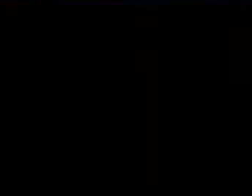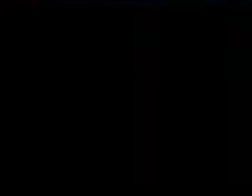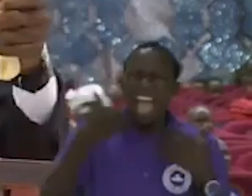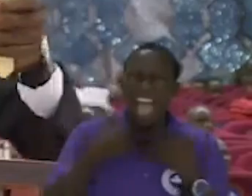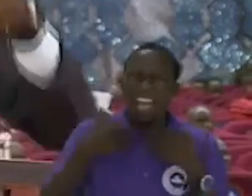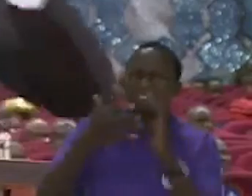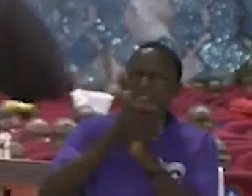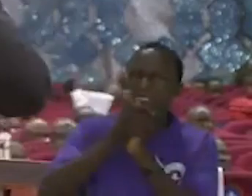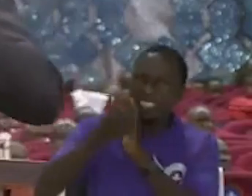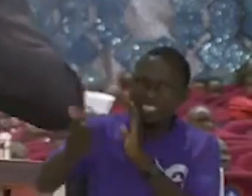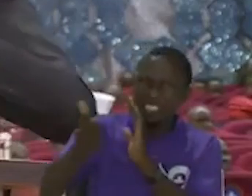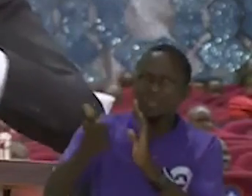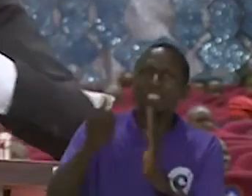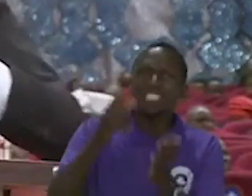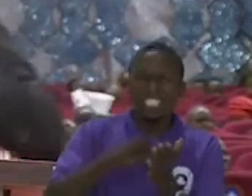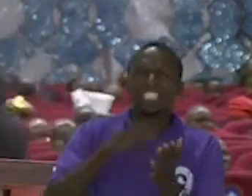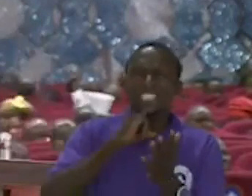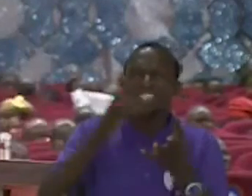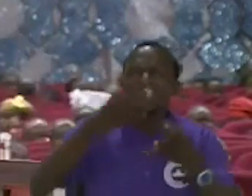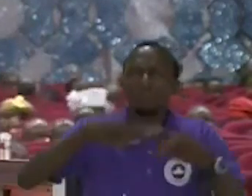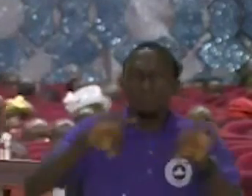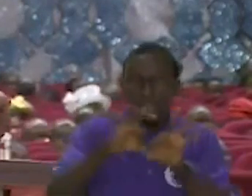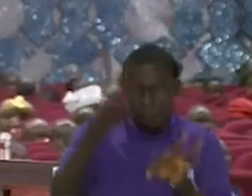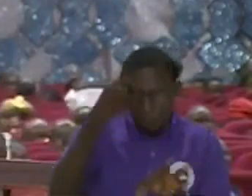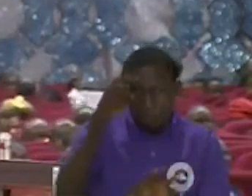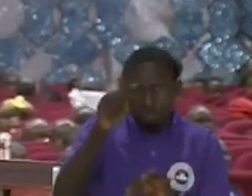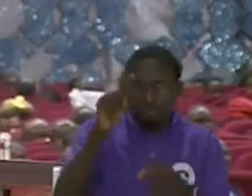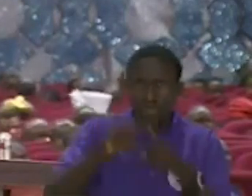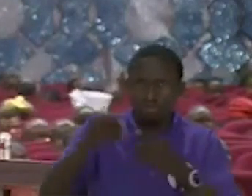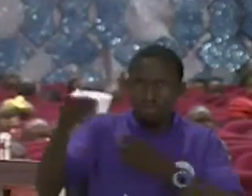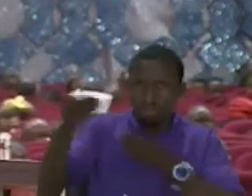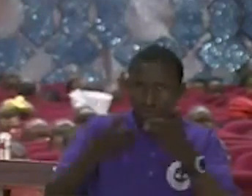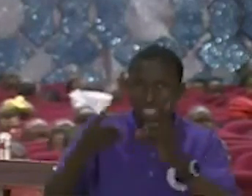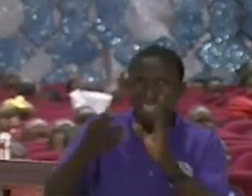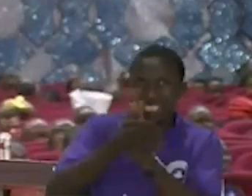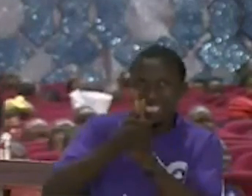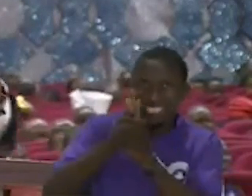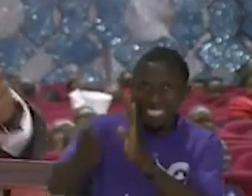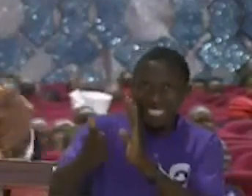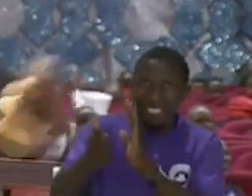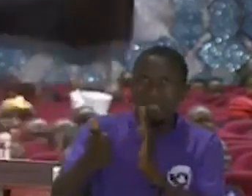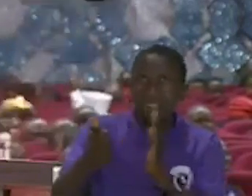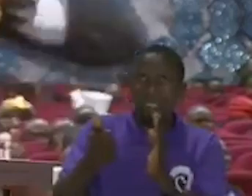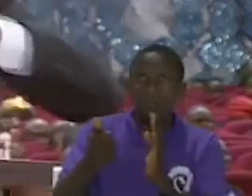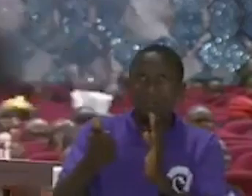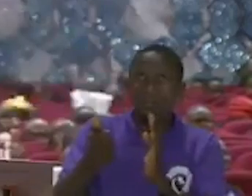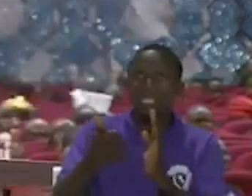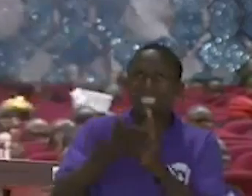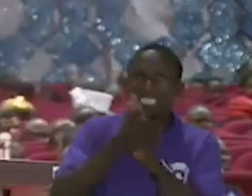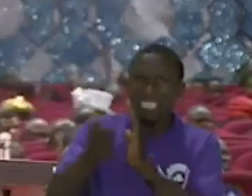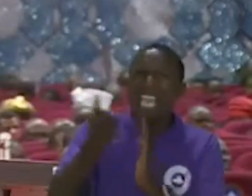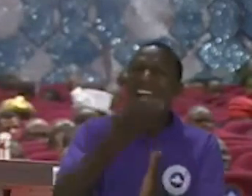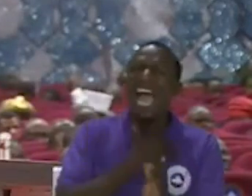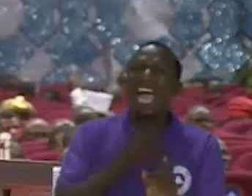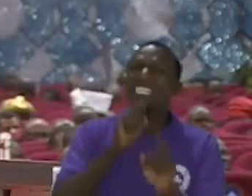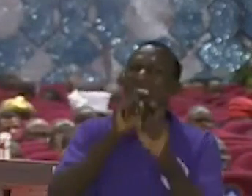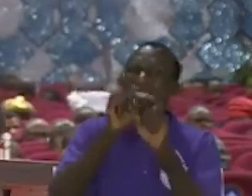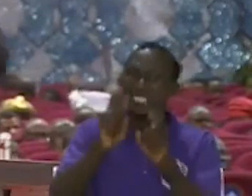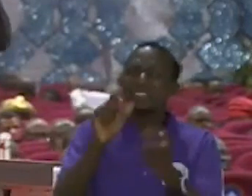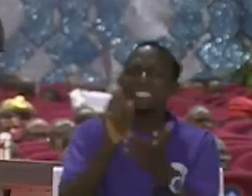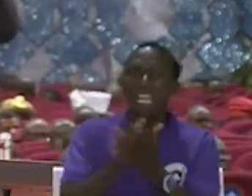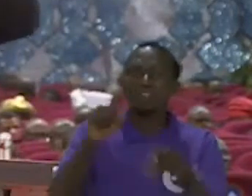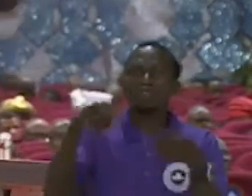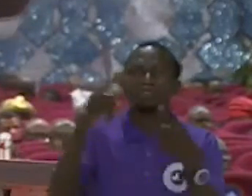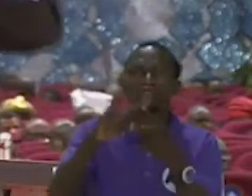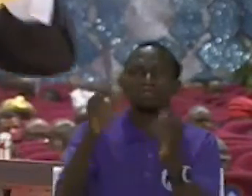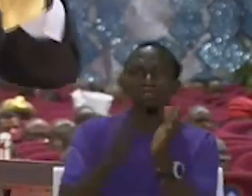is necessary for you to dominate. Acquire skills. Skills, I define it as gift that went to school. Some